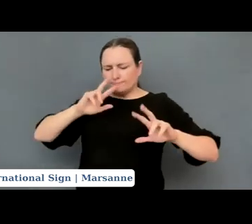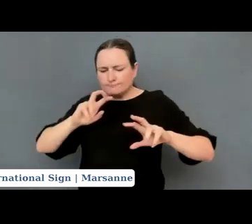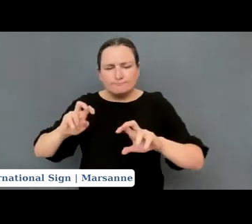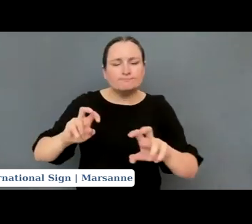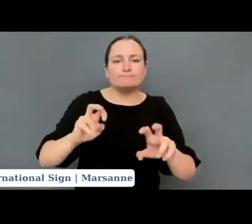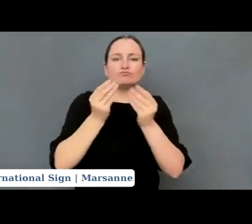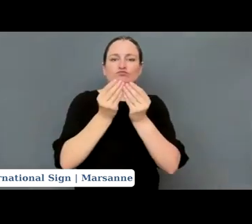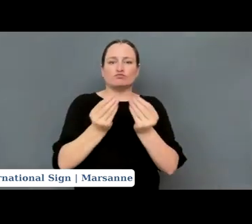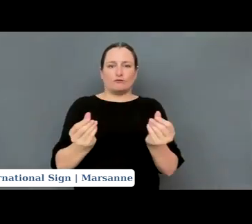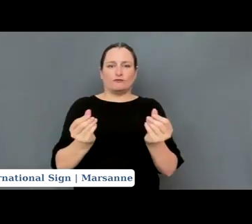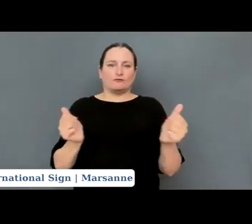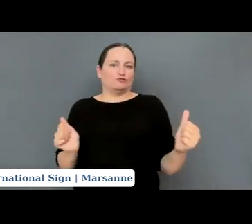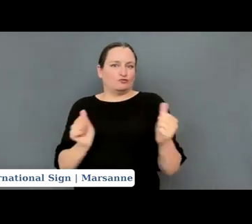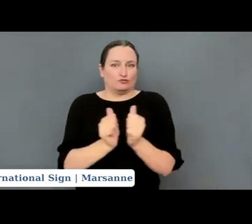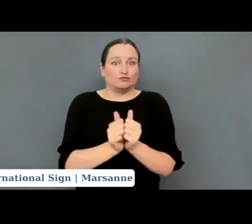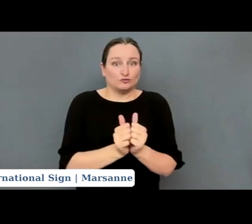advocacy from